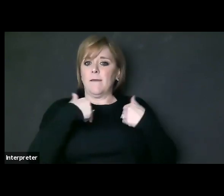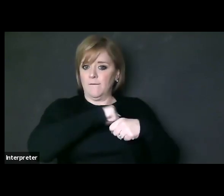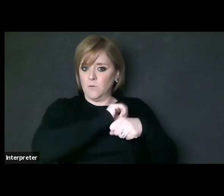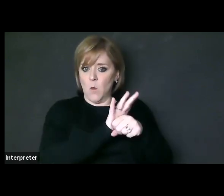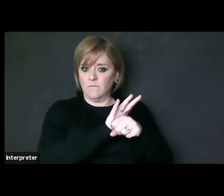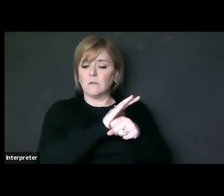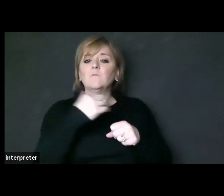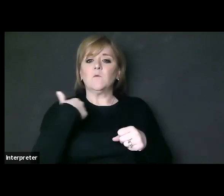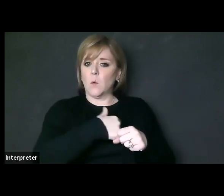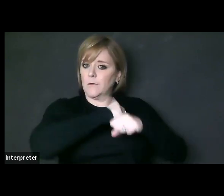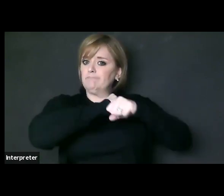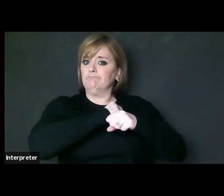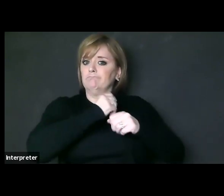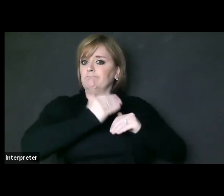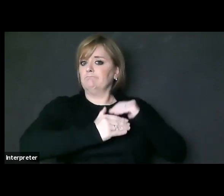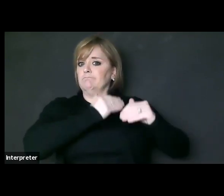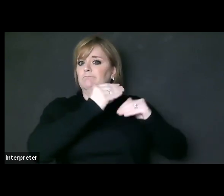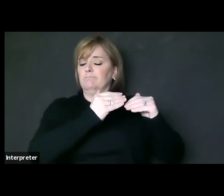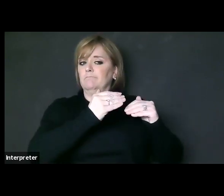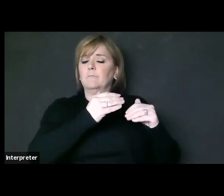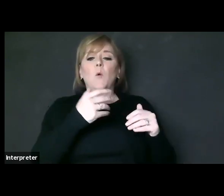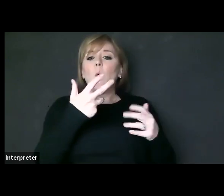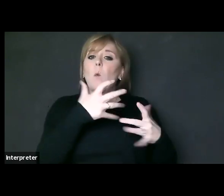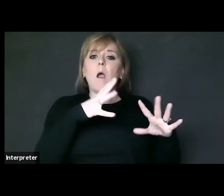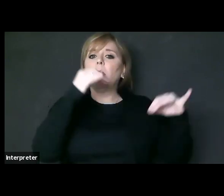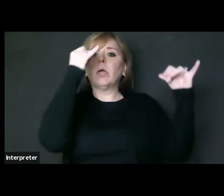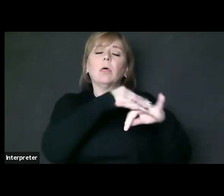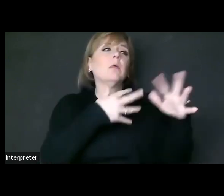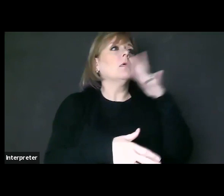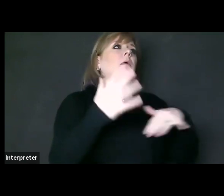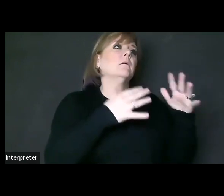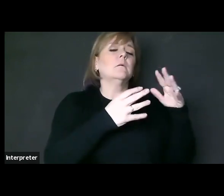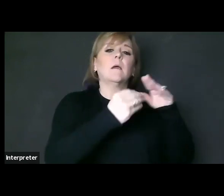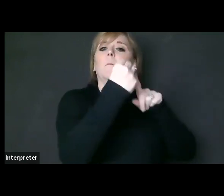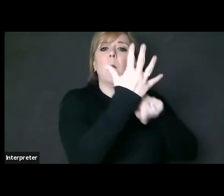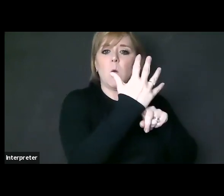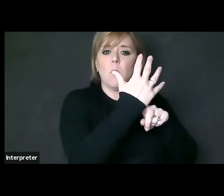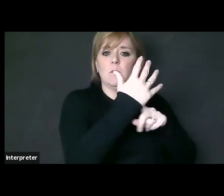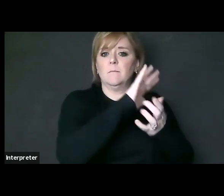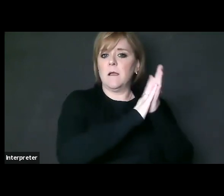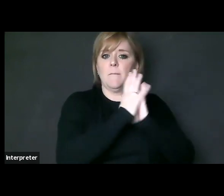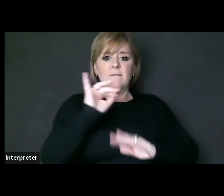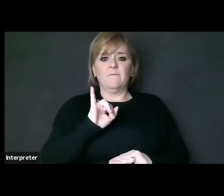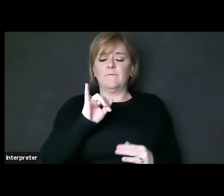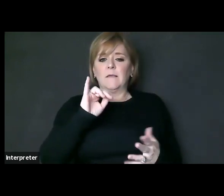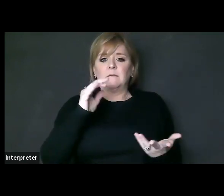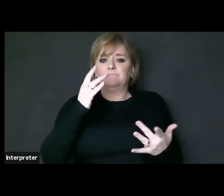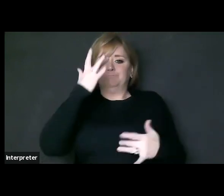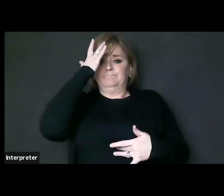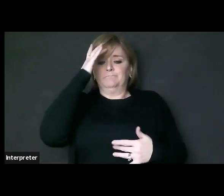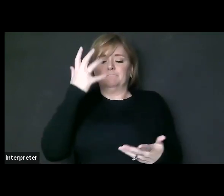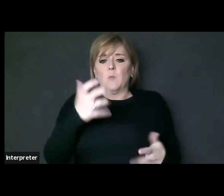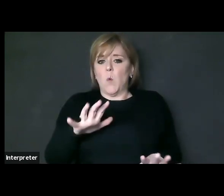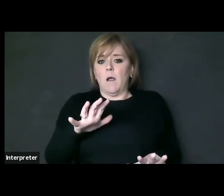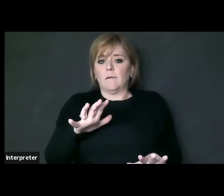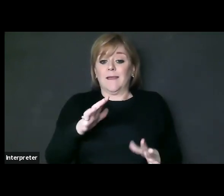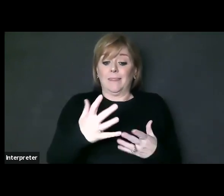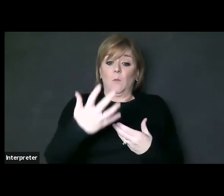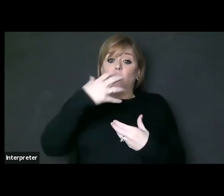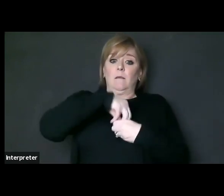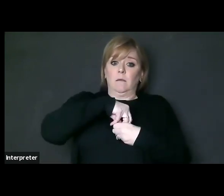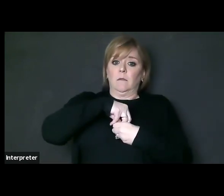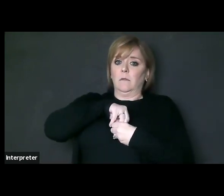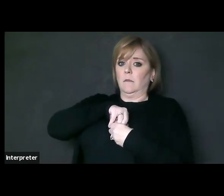That keeps us from being exposed to the disease and maybe getting infected and then passing it on as